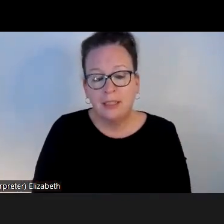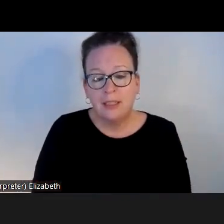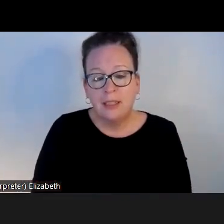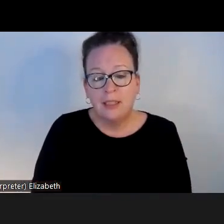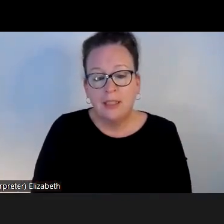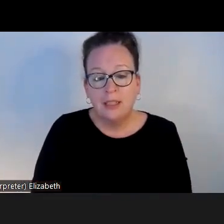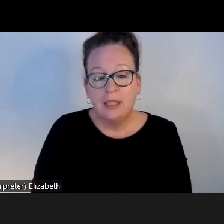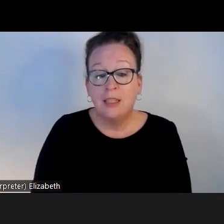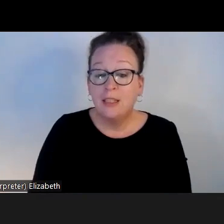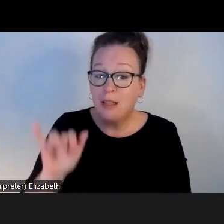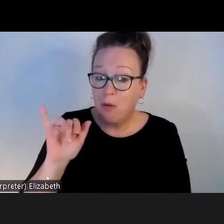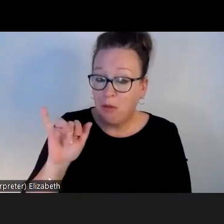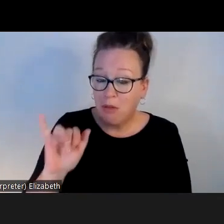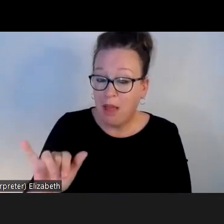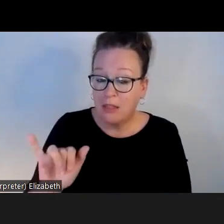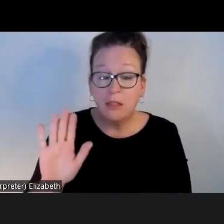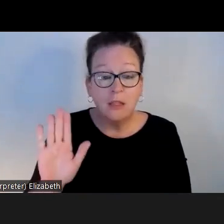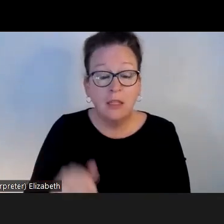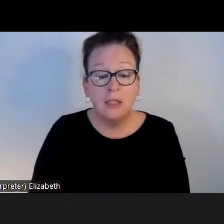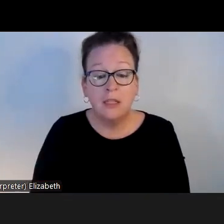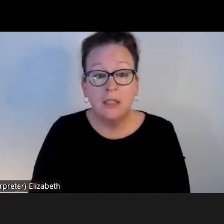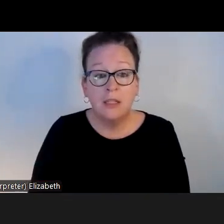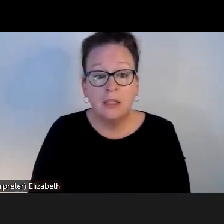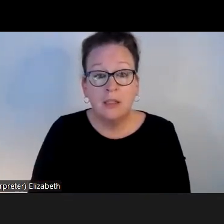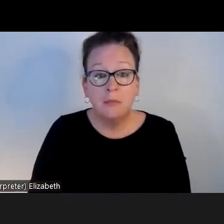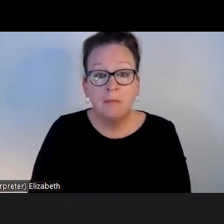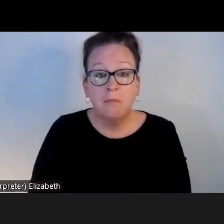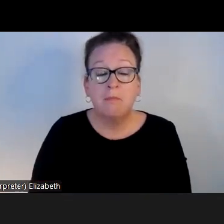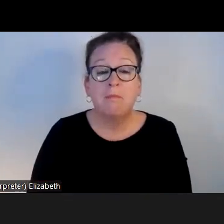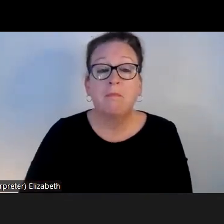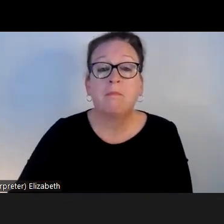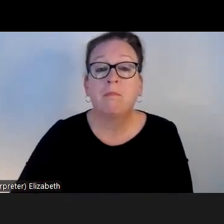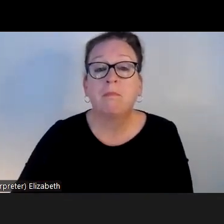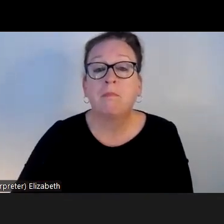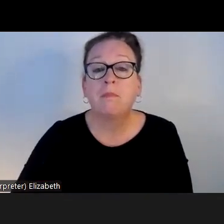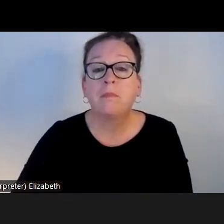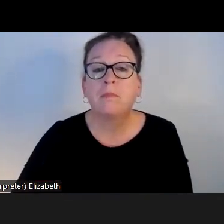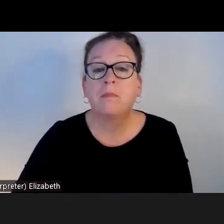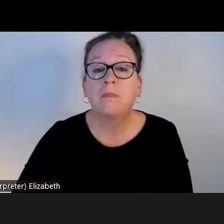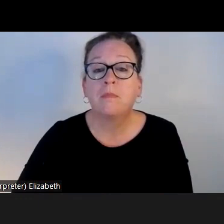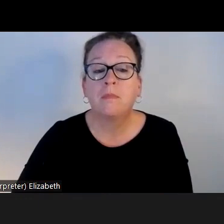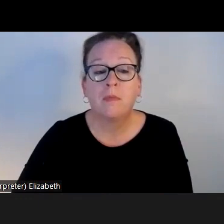So that's my has her hand up. Sorry, Oh. not sure. thank you, Cheryl.